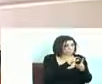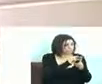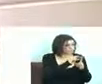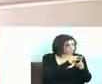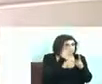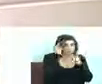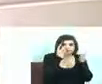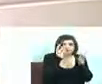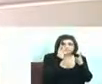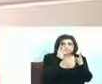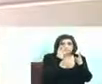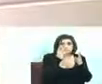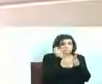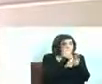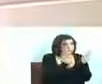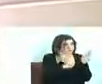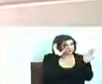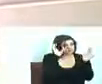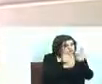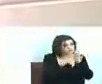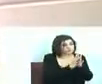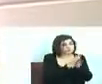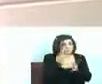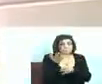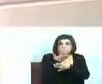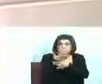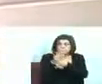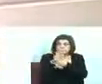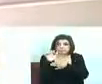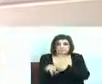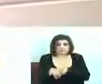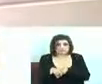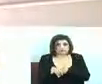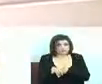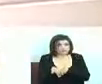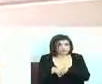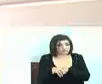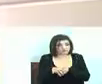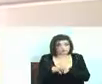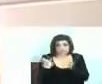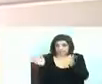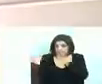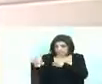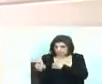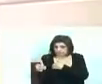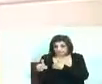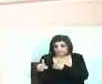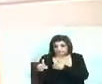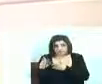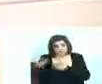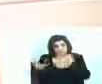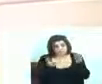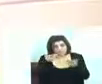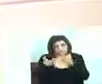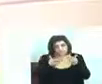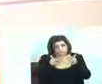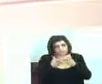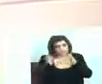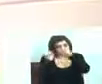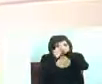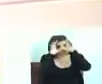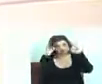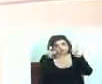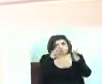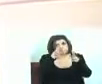or draw a picture, we're asking you to share that. And there's a box in the back of the sanctuary. We invite you to put those in there. The vision team is going to